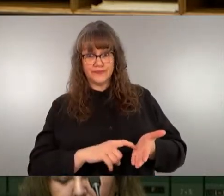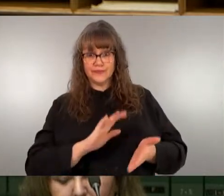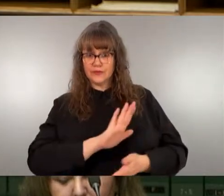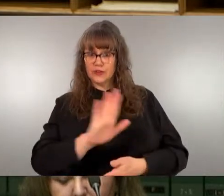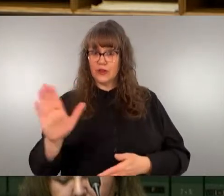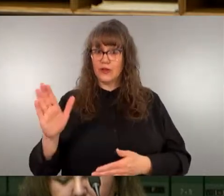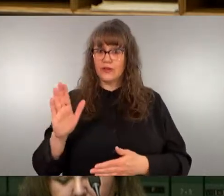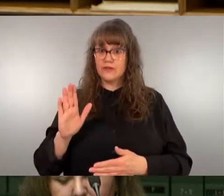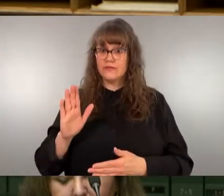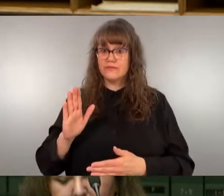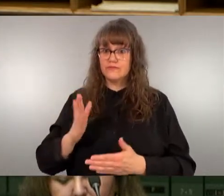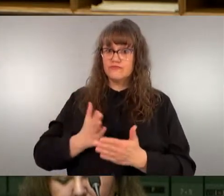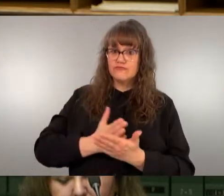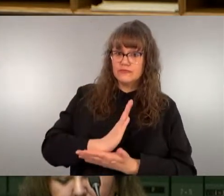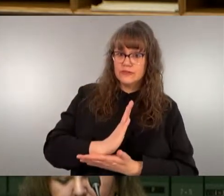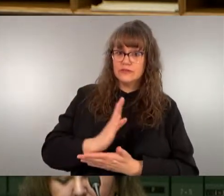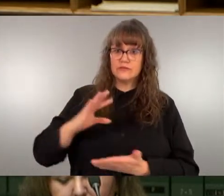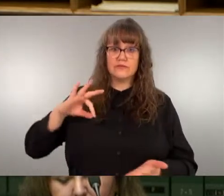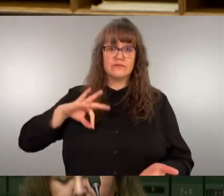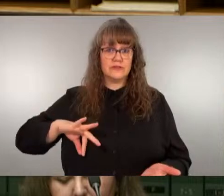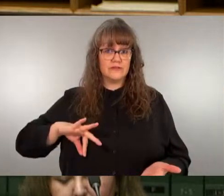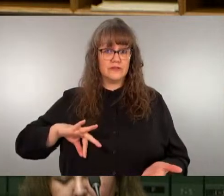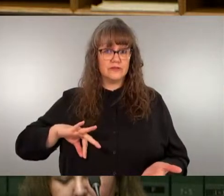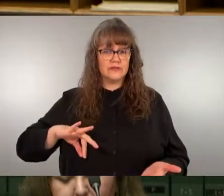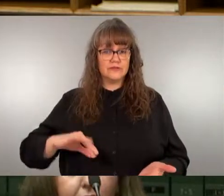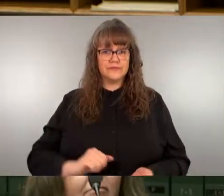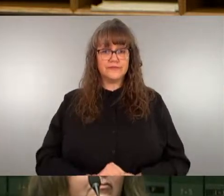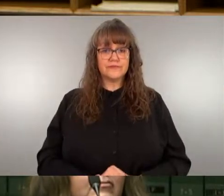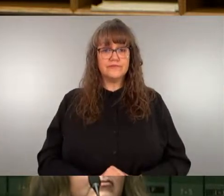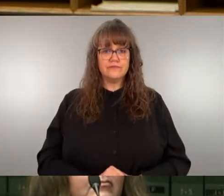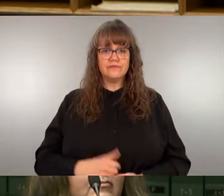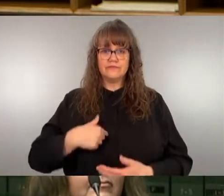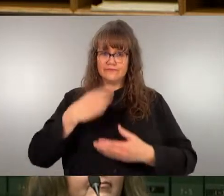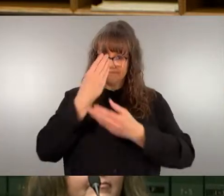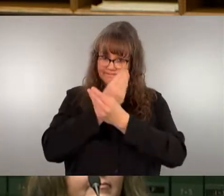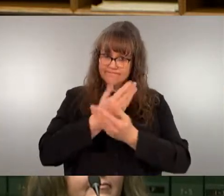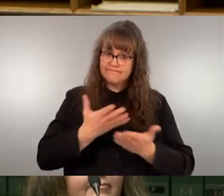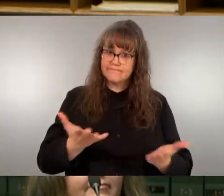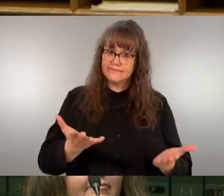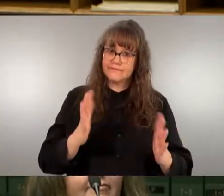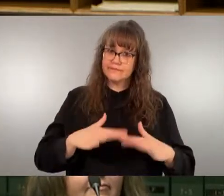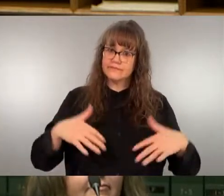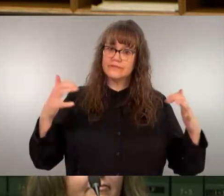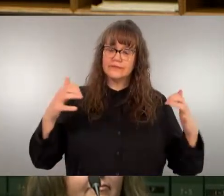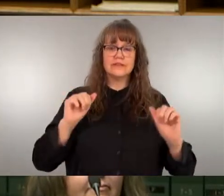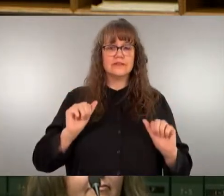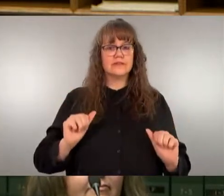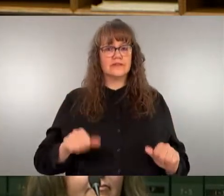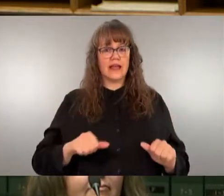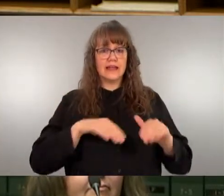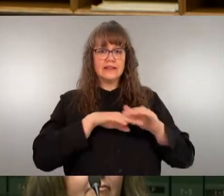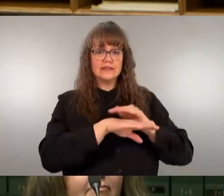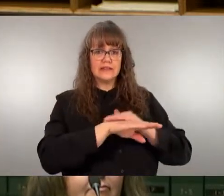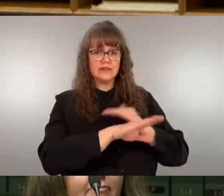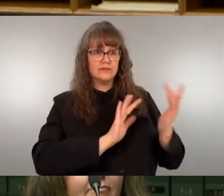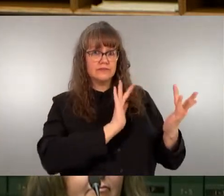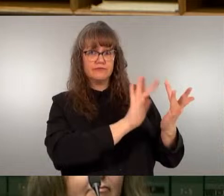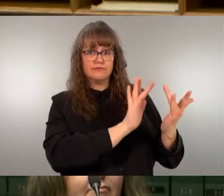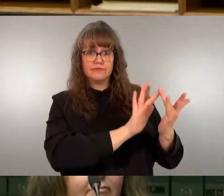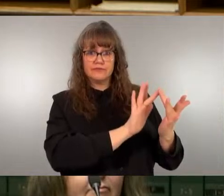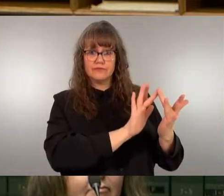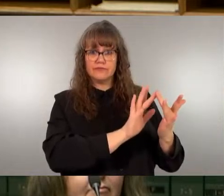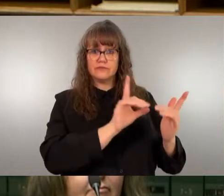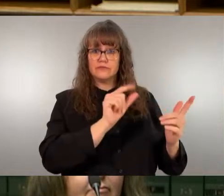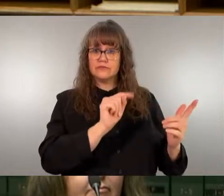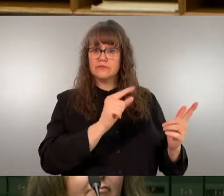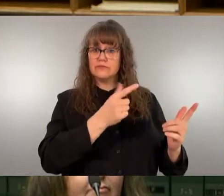assure you that the Assembly shall have ready access to Her Honor the Lieutenant Governor upon all seasonable occasions, and that their proceedings, as well